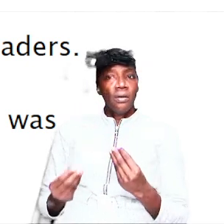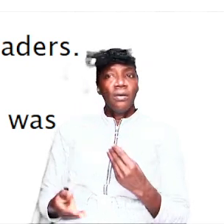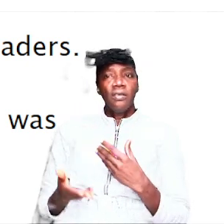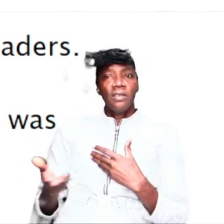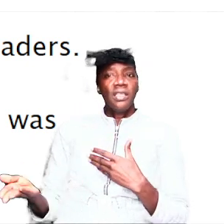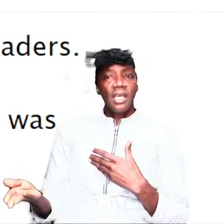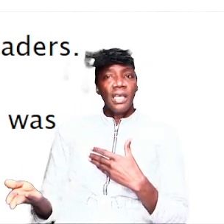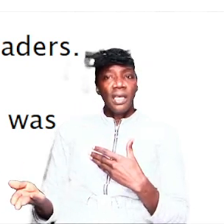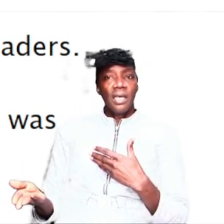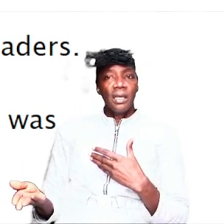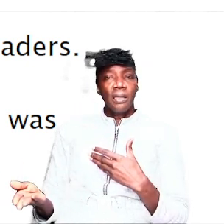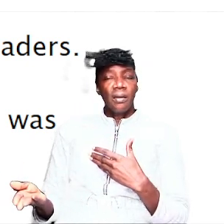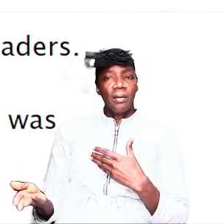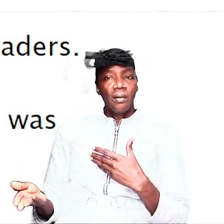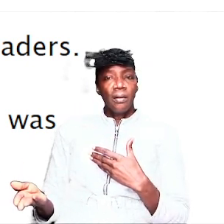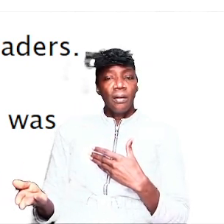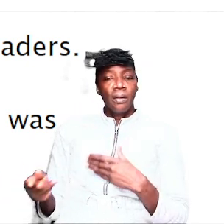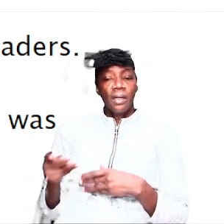that the king caused them to do.